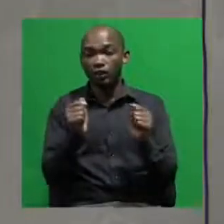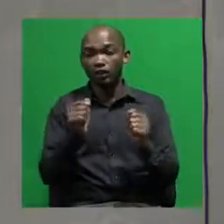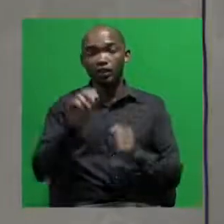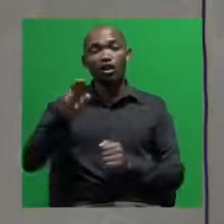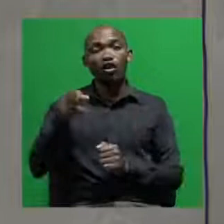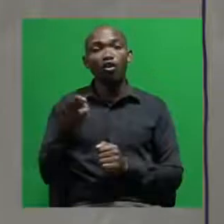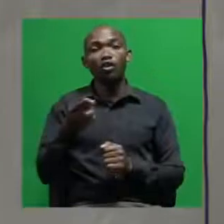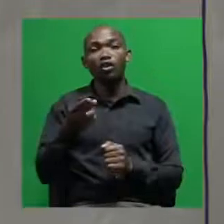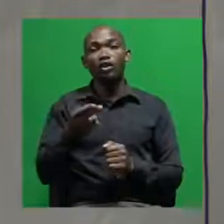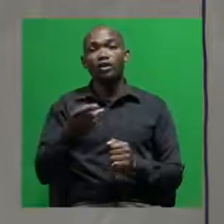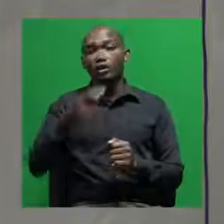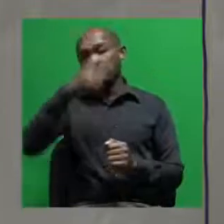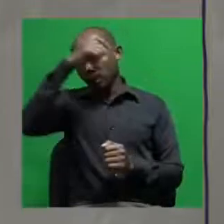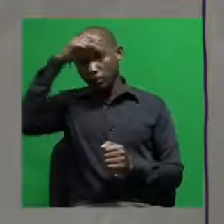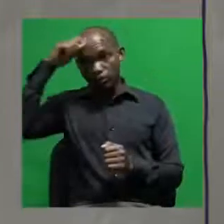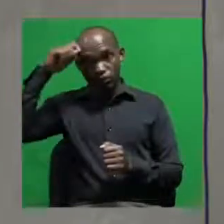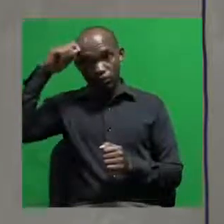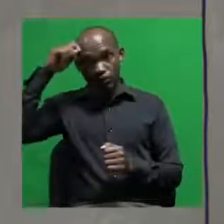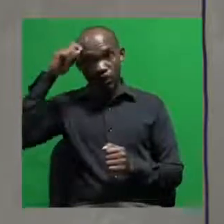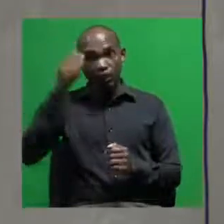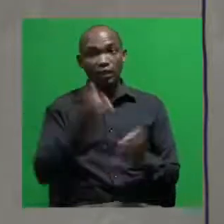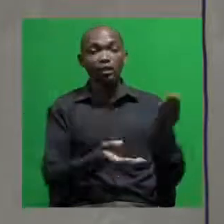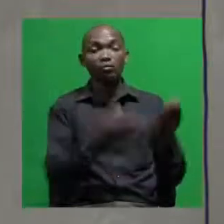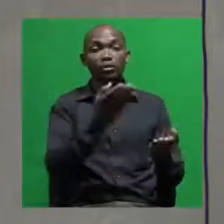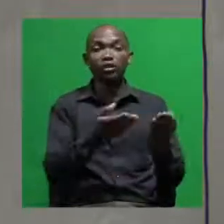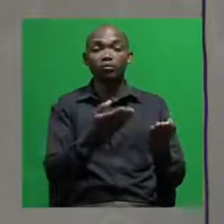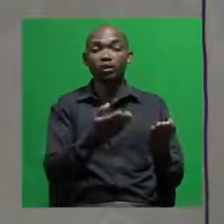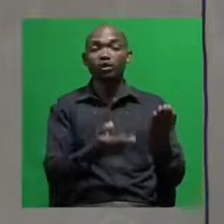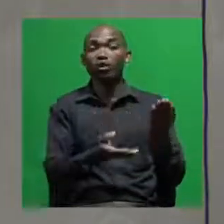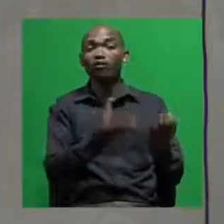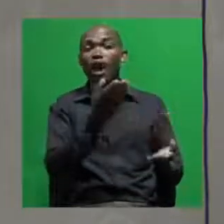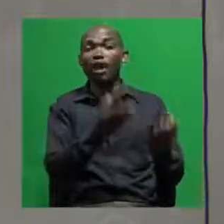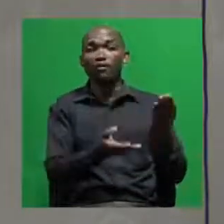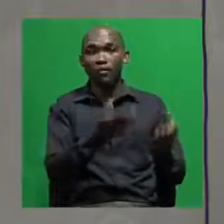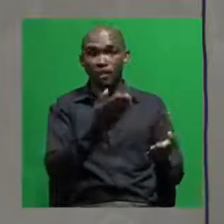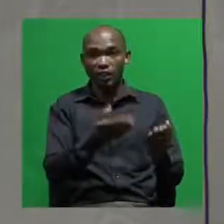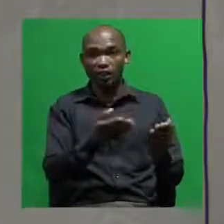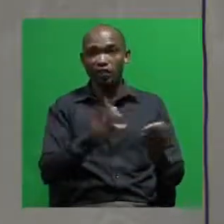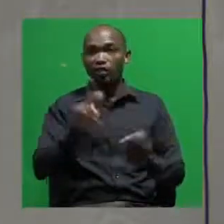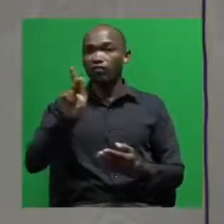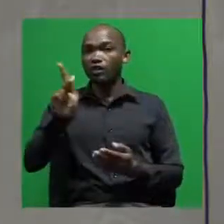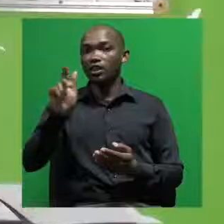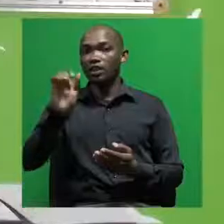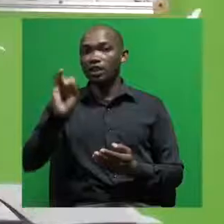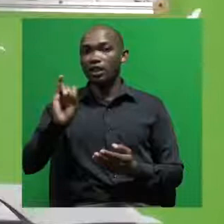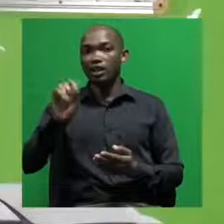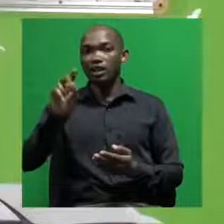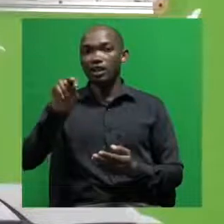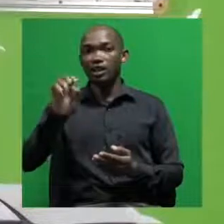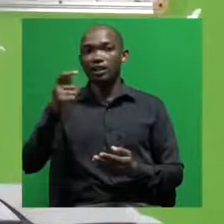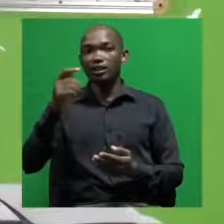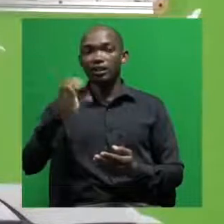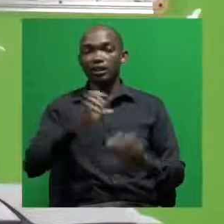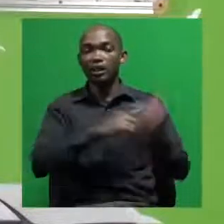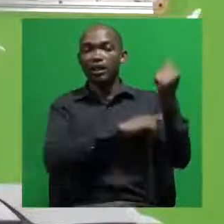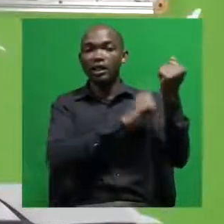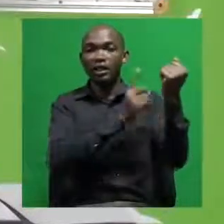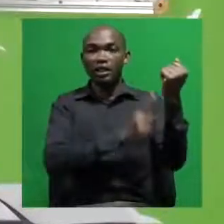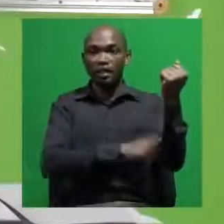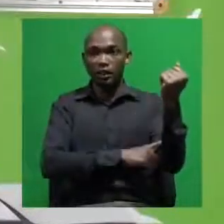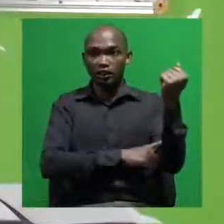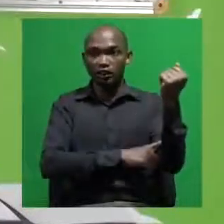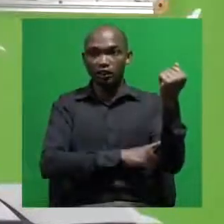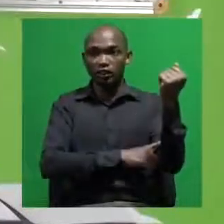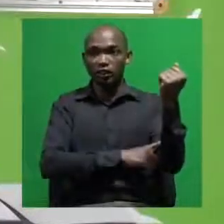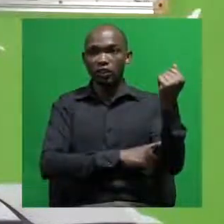kinetic energy of a body, as we have seen here from the motion of the moving particle.